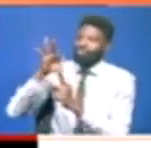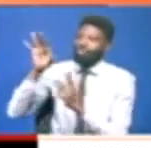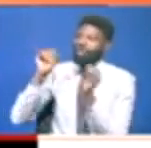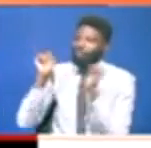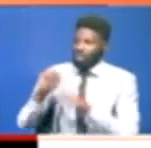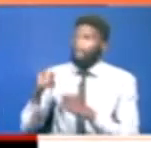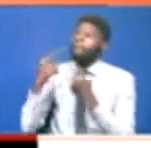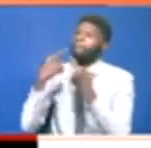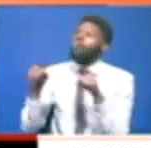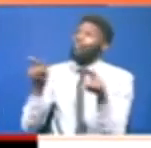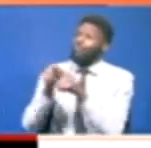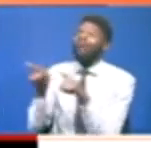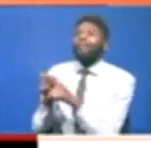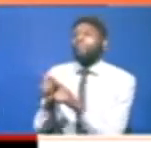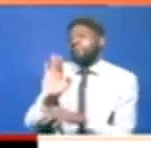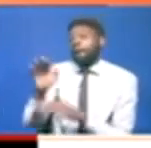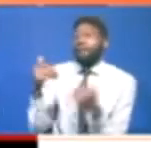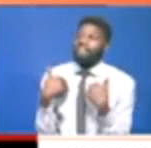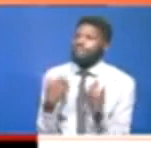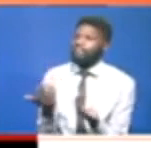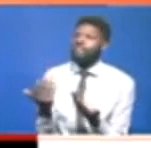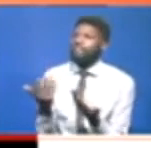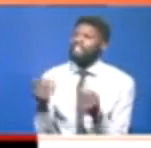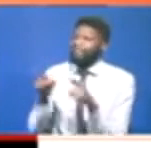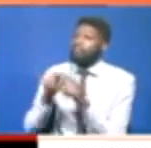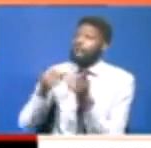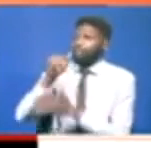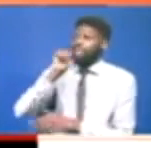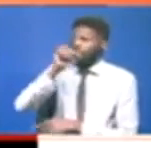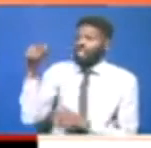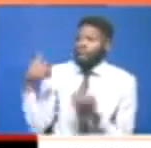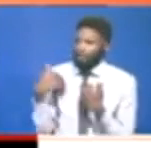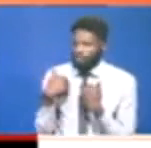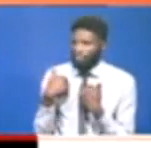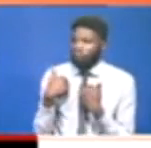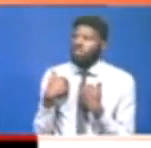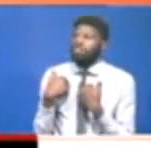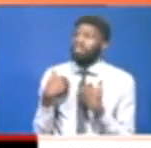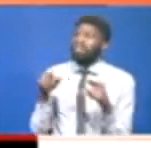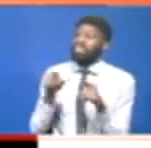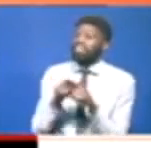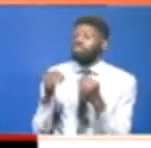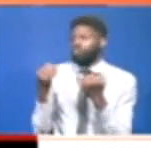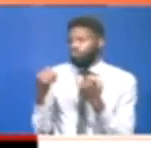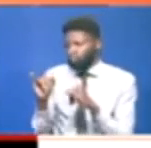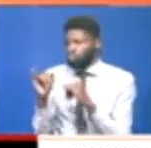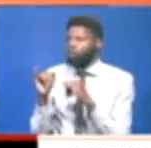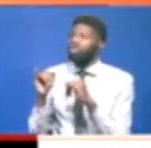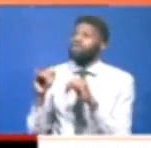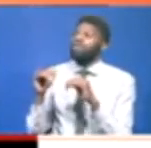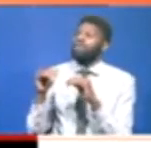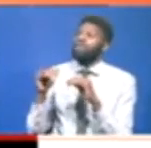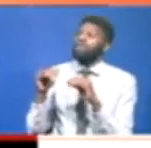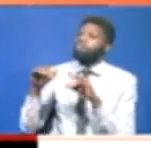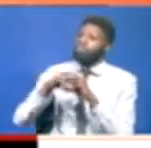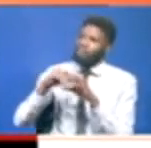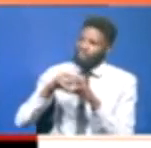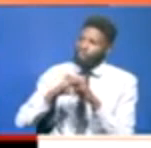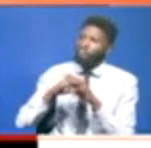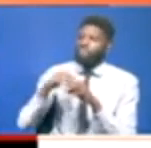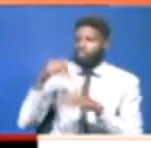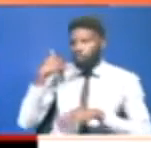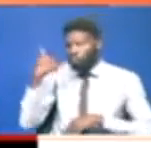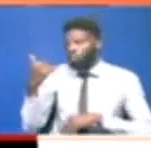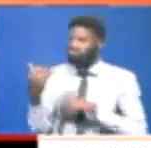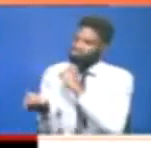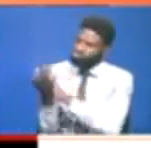come with, they're actually out there in the market, so they'll try to, they'll conduct members and they'll tell them what benefits does their